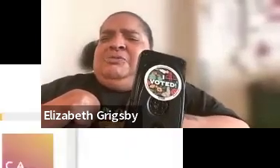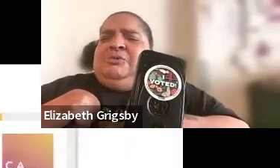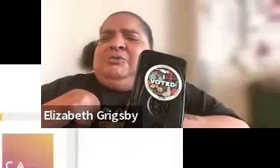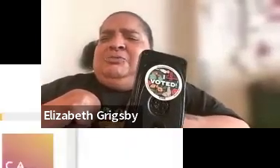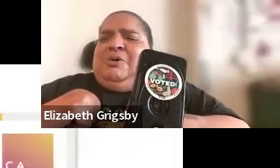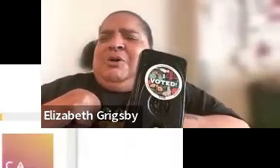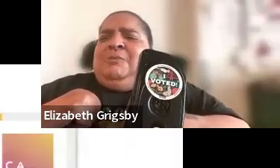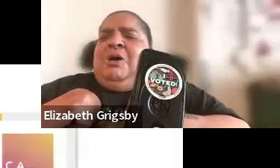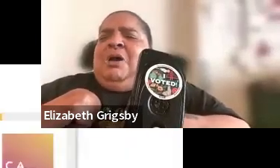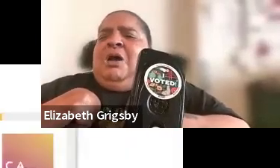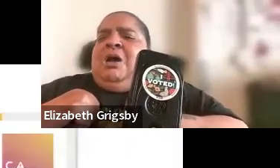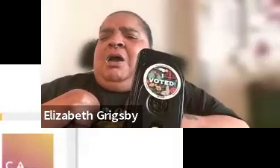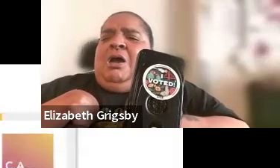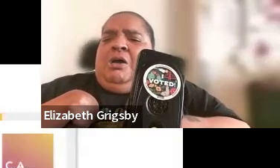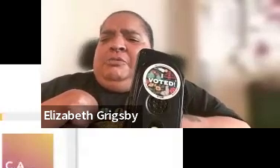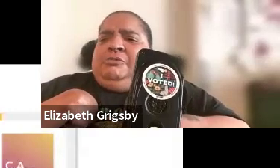These are